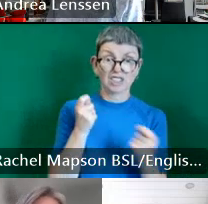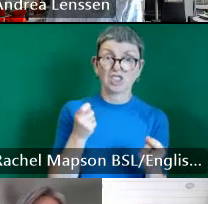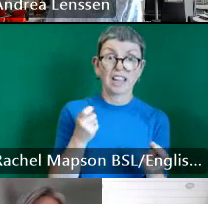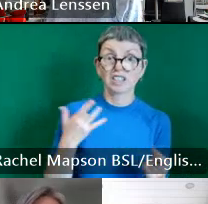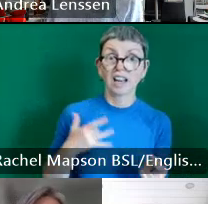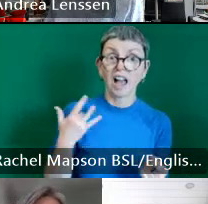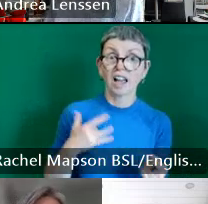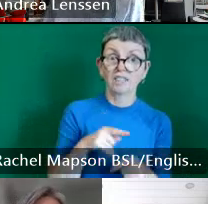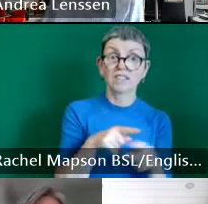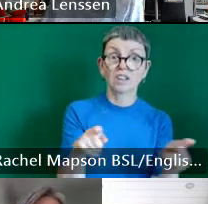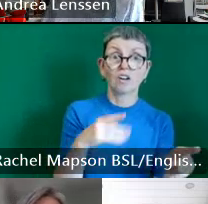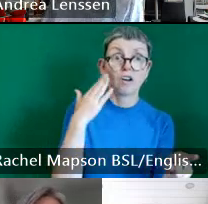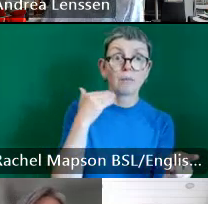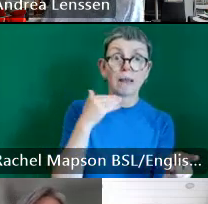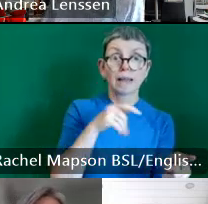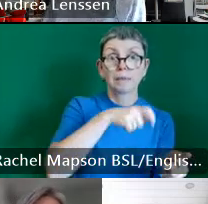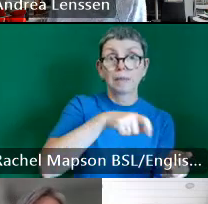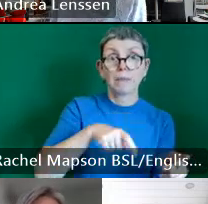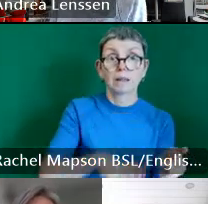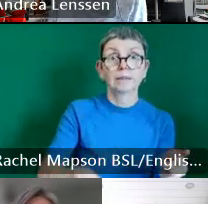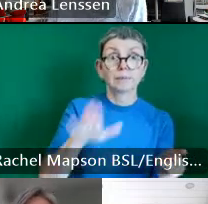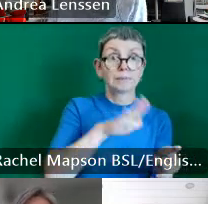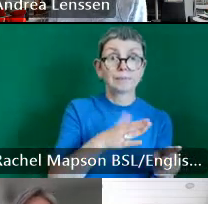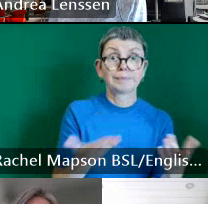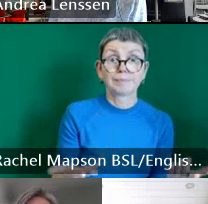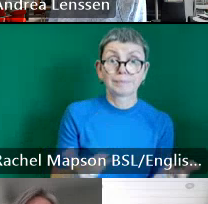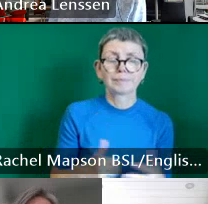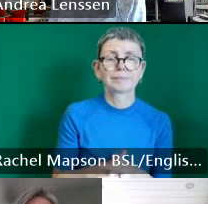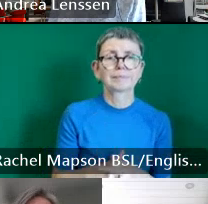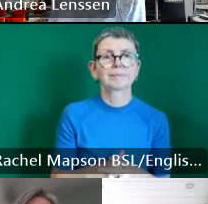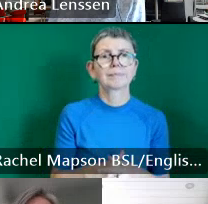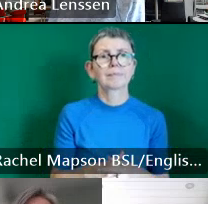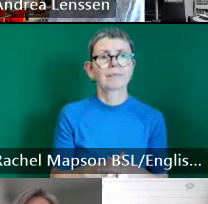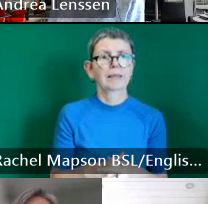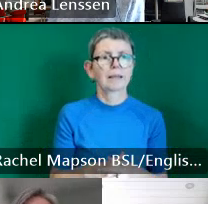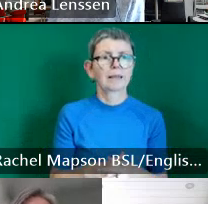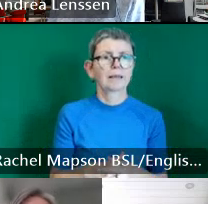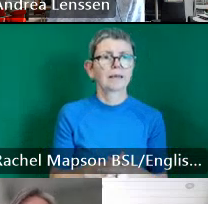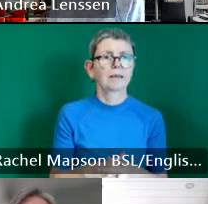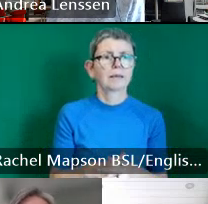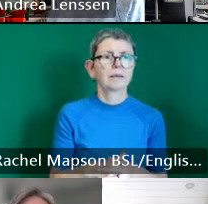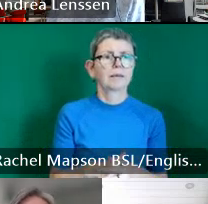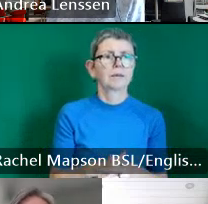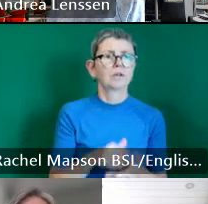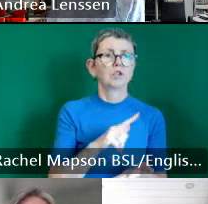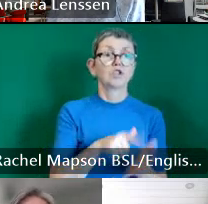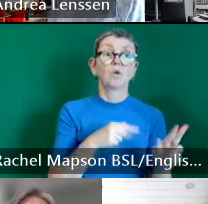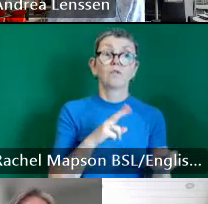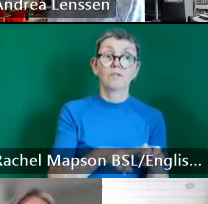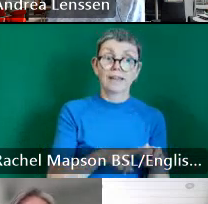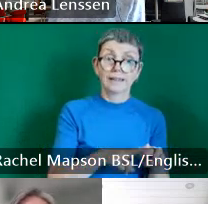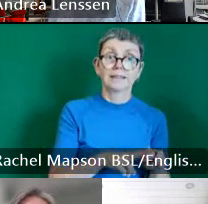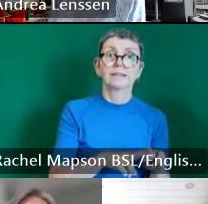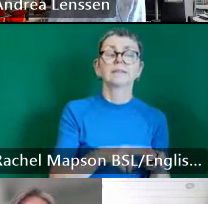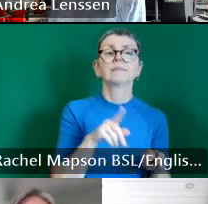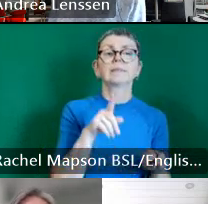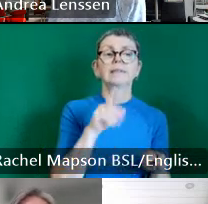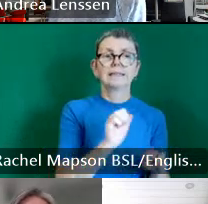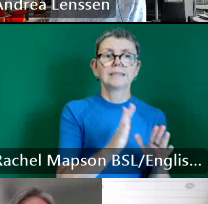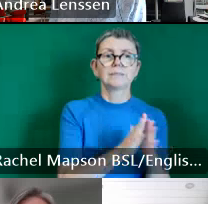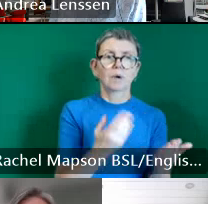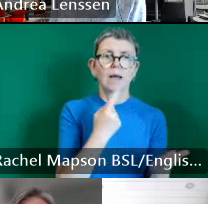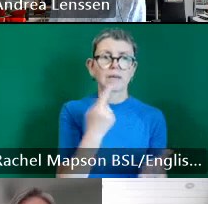racialized minority across the U.S. Yep. Joe Fagan, Systemic Racism, I spoke to earlier. Tommy